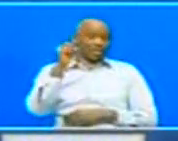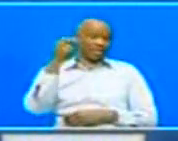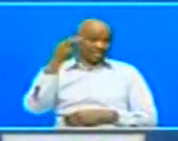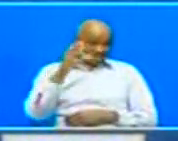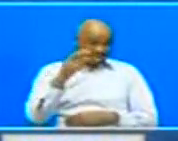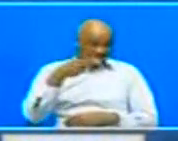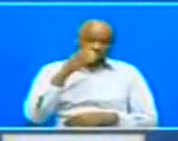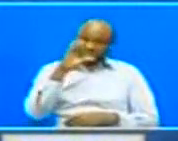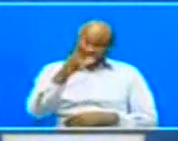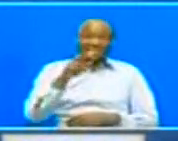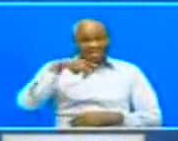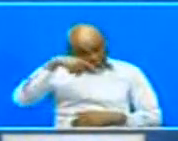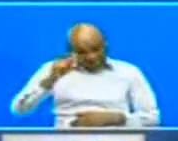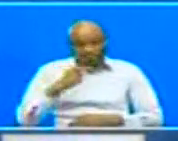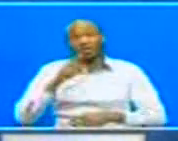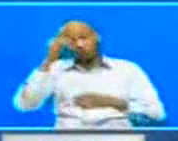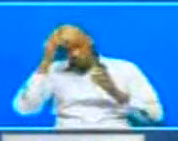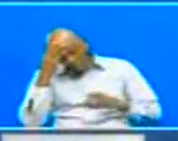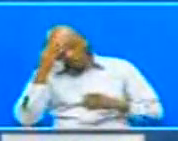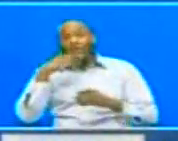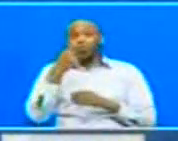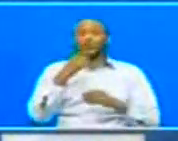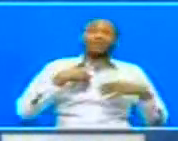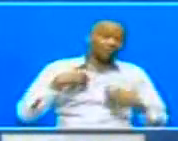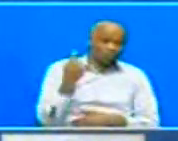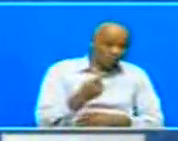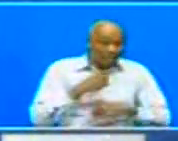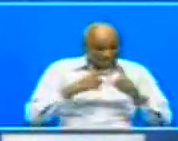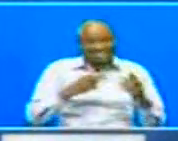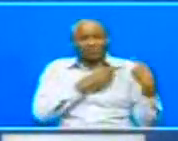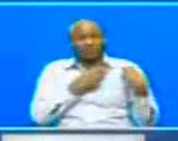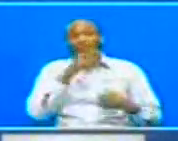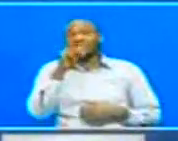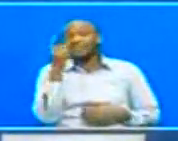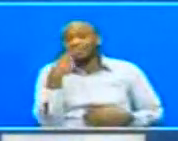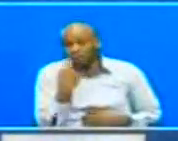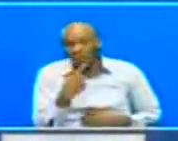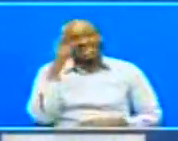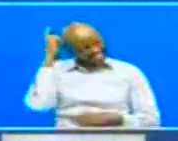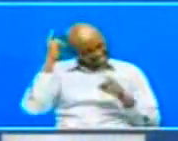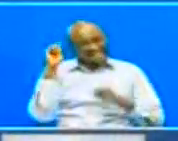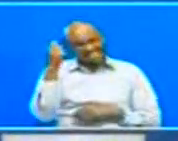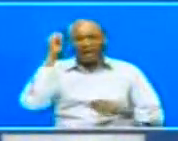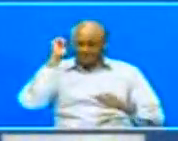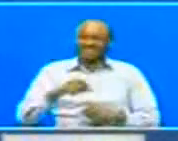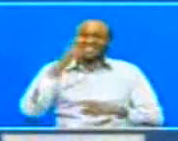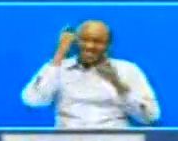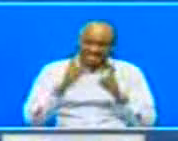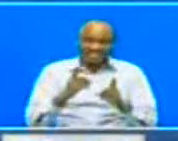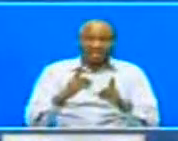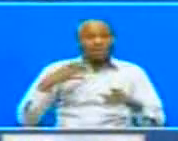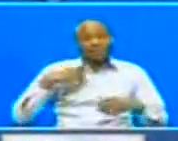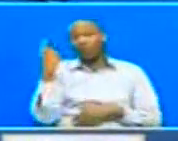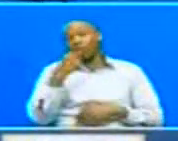allowing UNHCR to conduct refugee status determination processes. Ideally, it should be Kenya that should be deciding who should we admit into